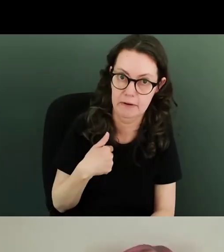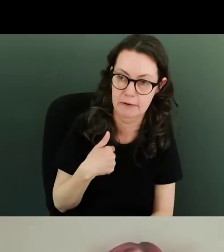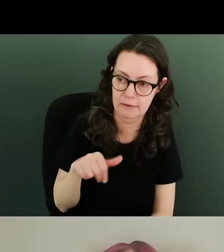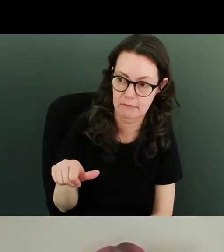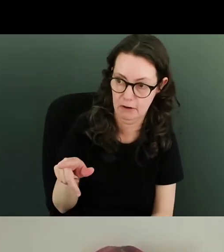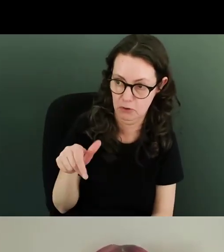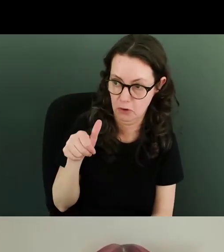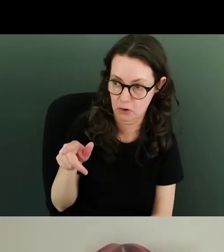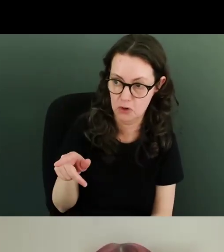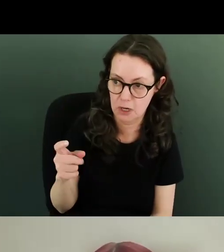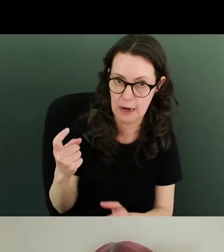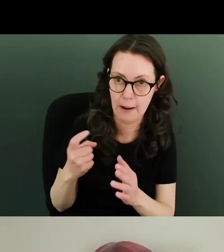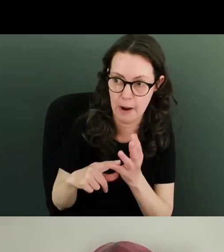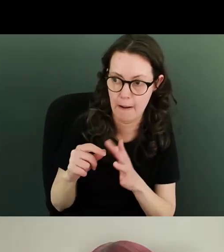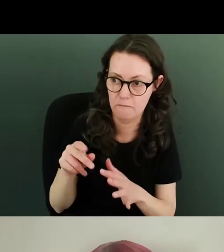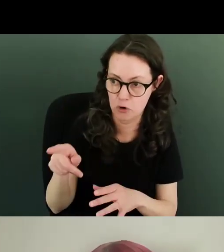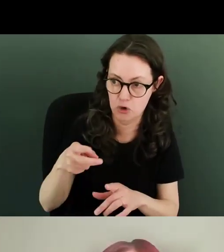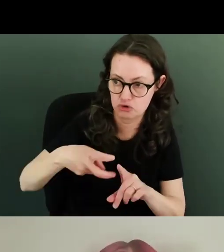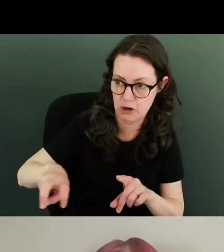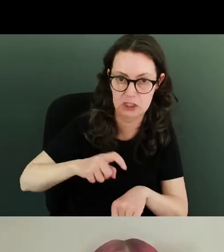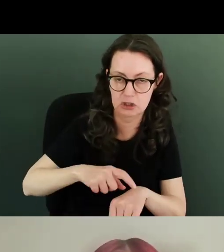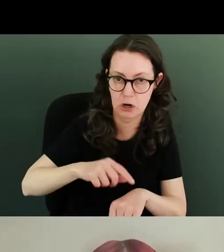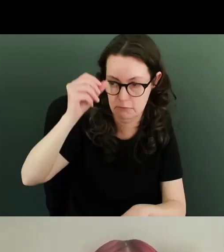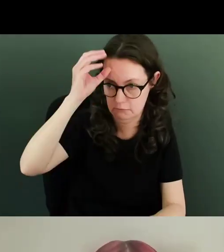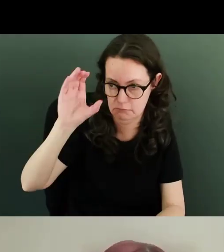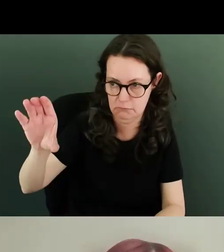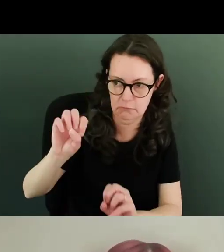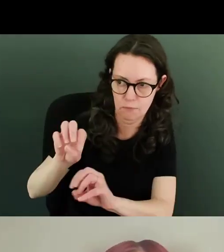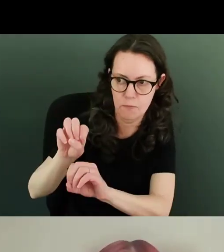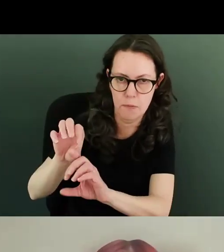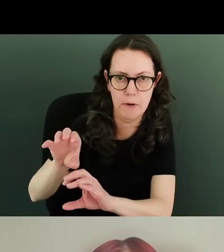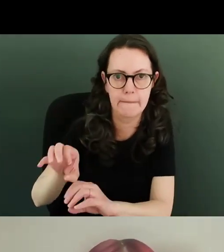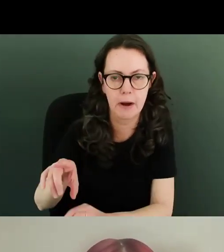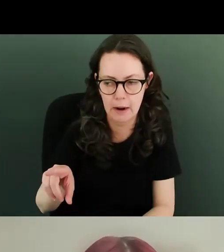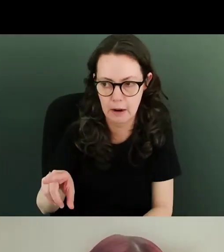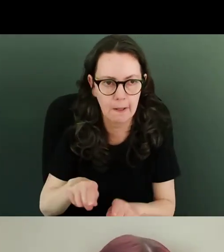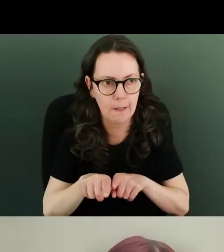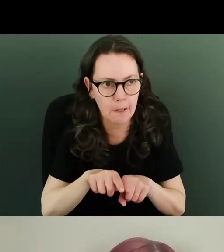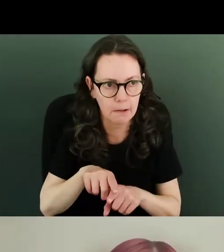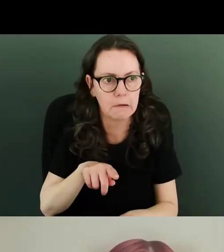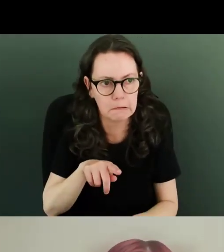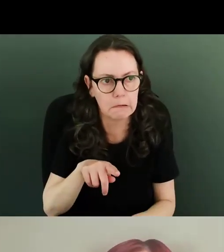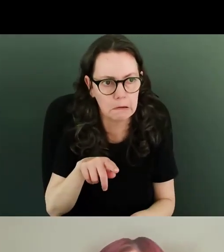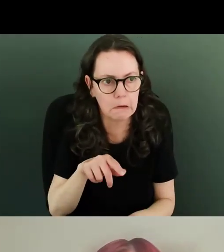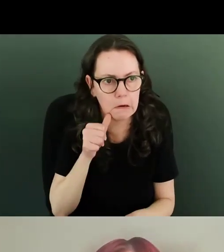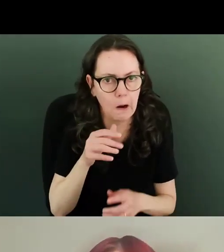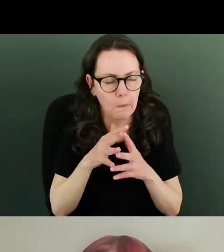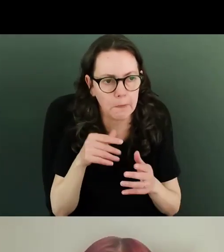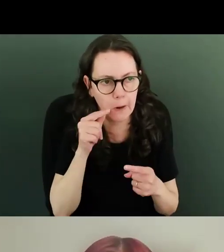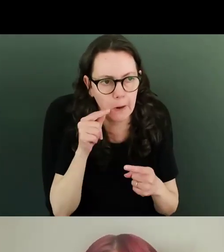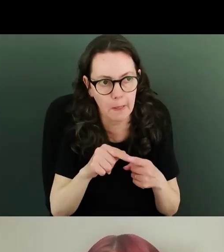said, through these transitions, us being able to share that knowledge, I think is really cool. And knowing